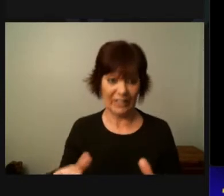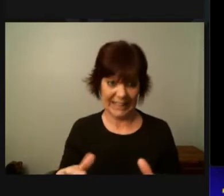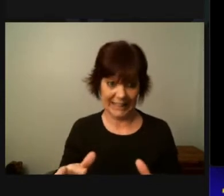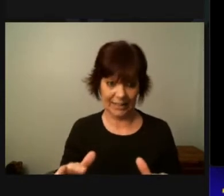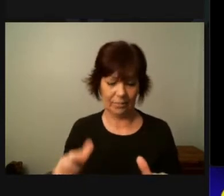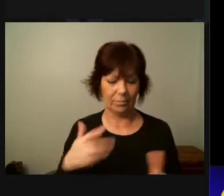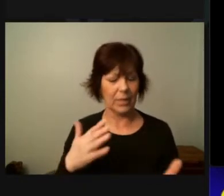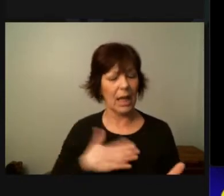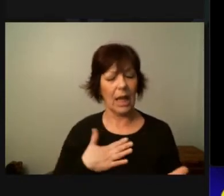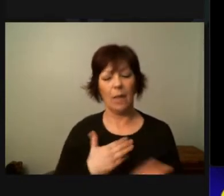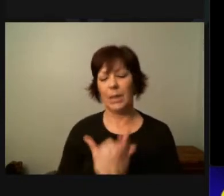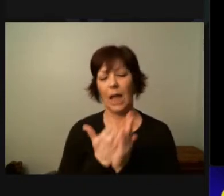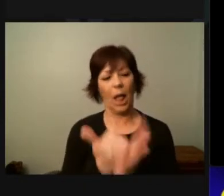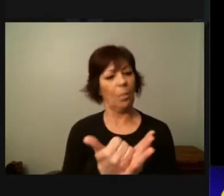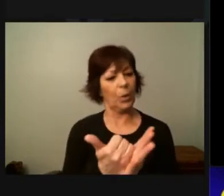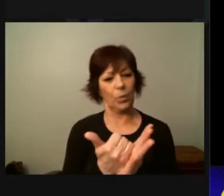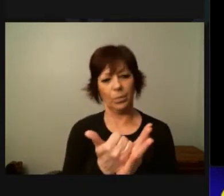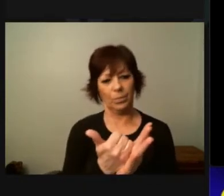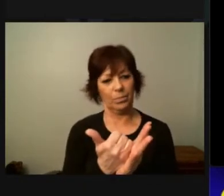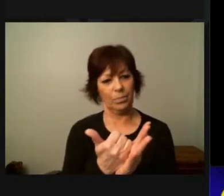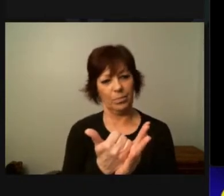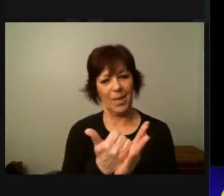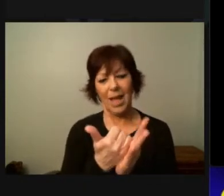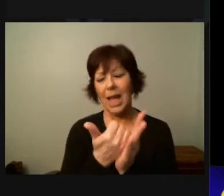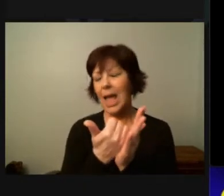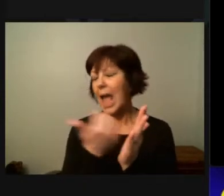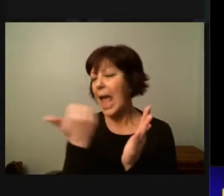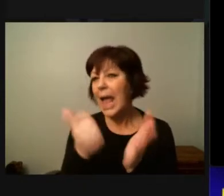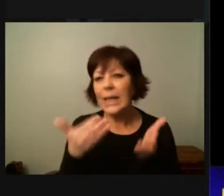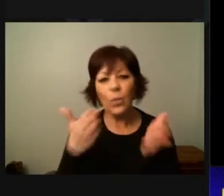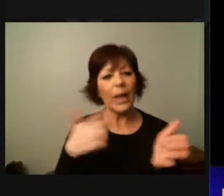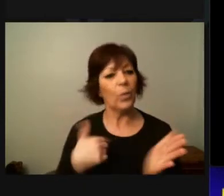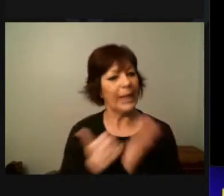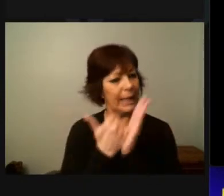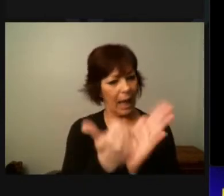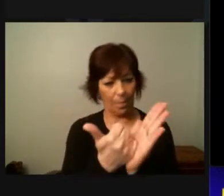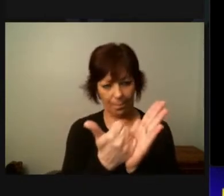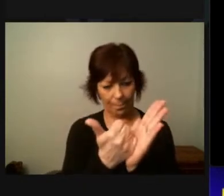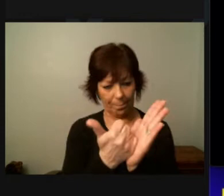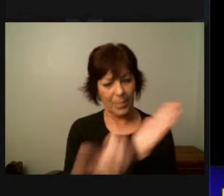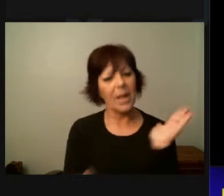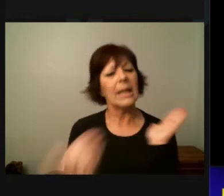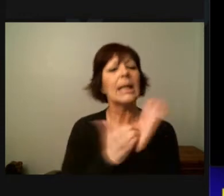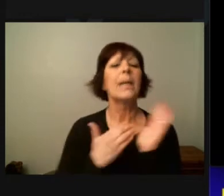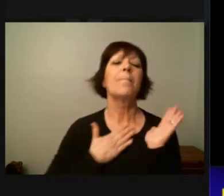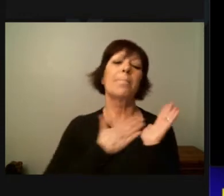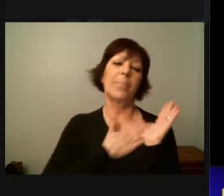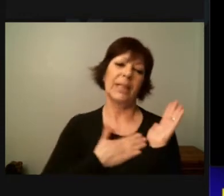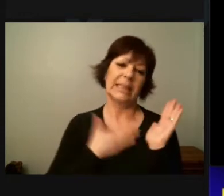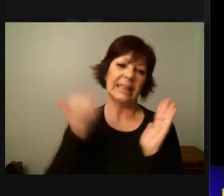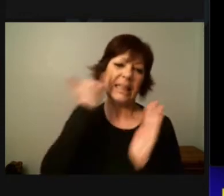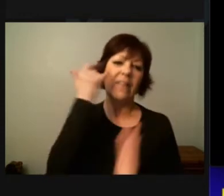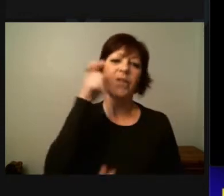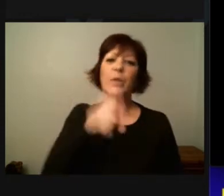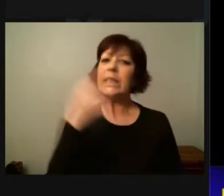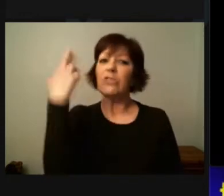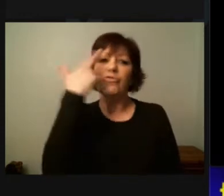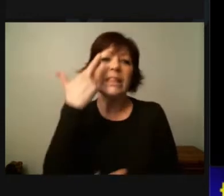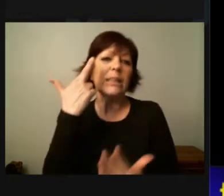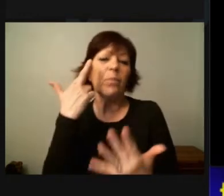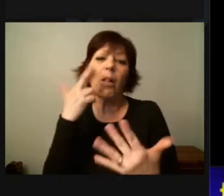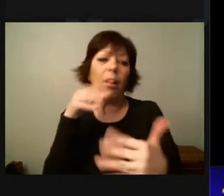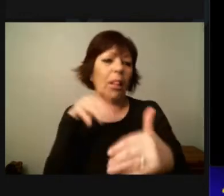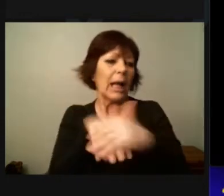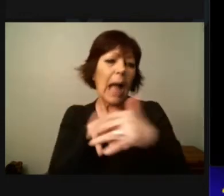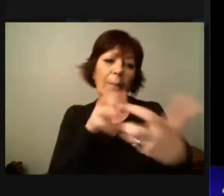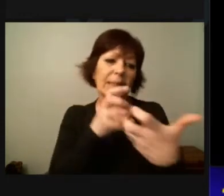to help you move through that pod in any way you can. And once again, please, if you need a reasonable accommodation, just